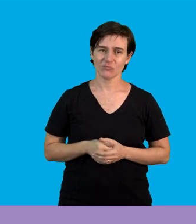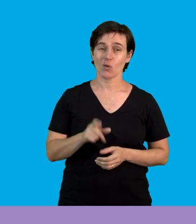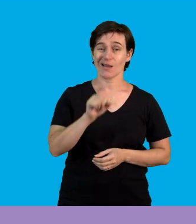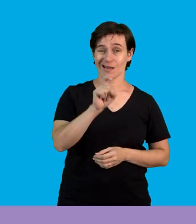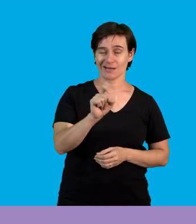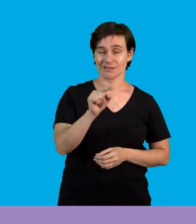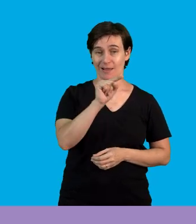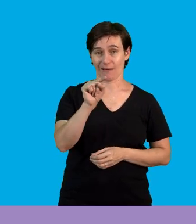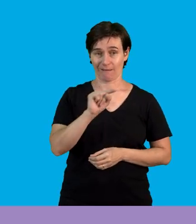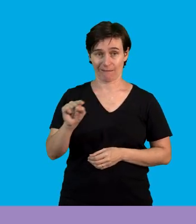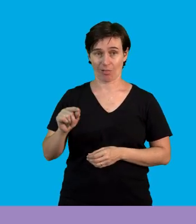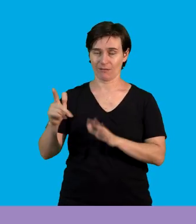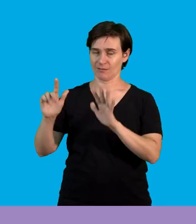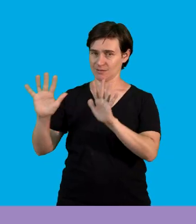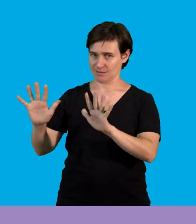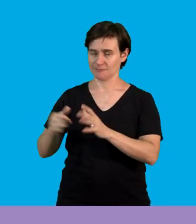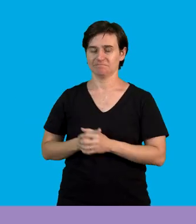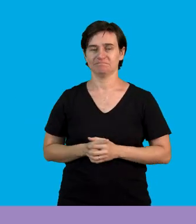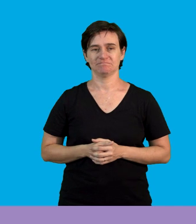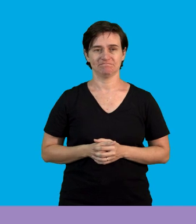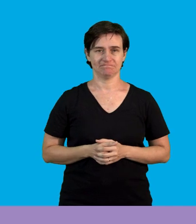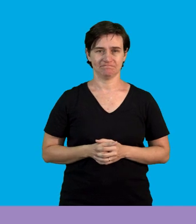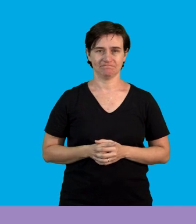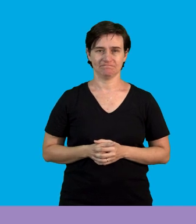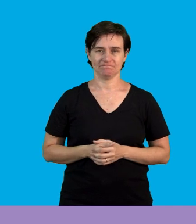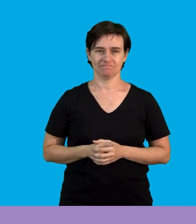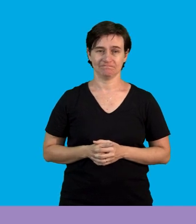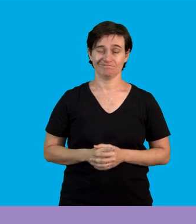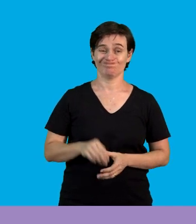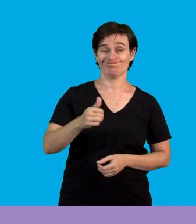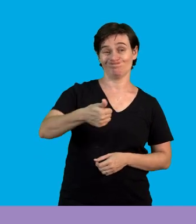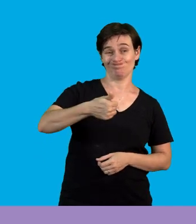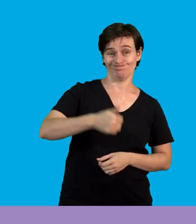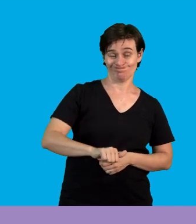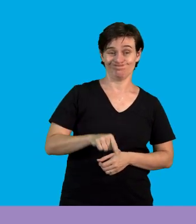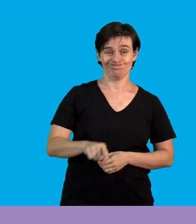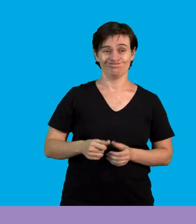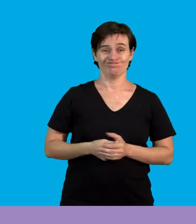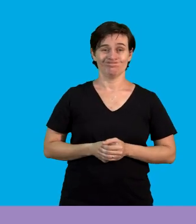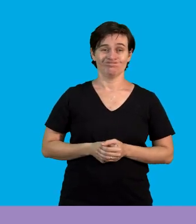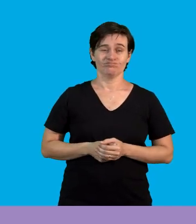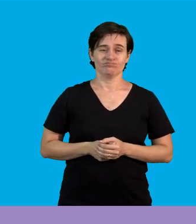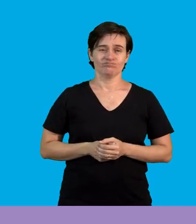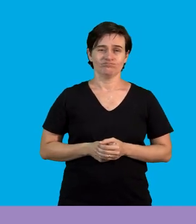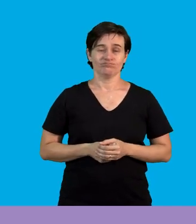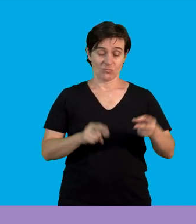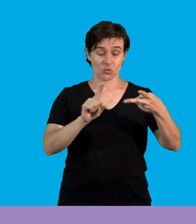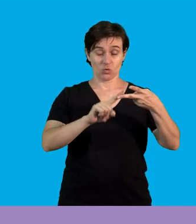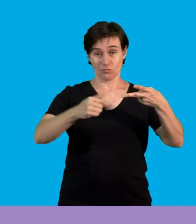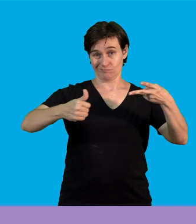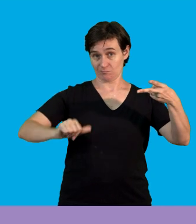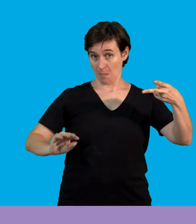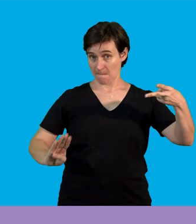7. So x is represented by 10. The next one,